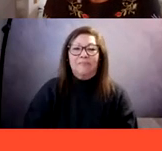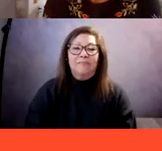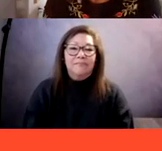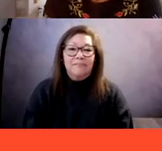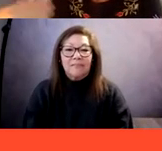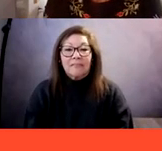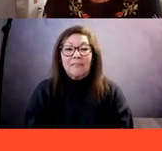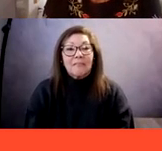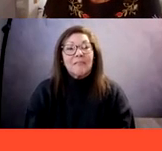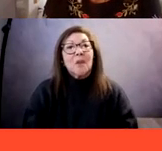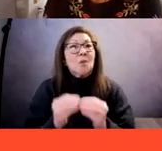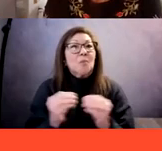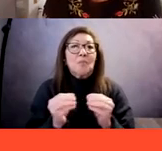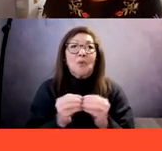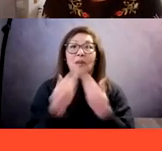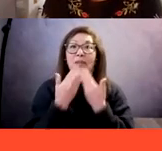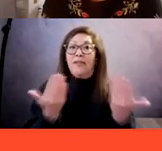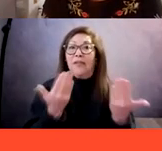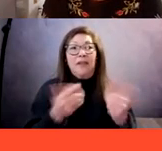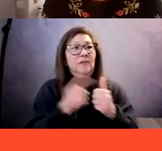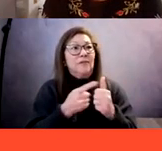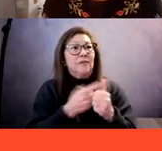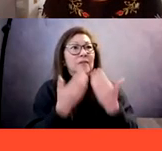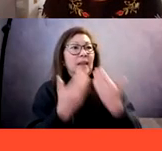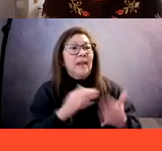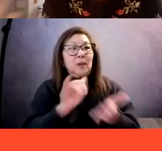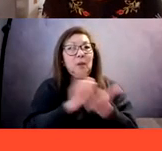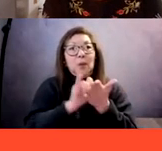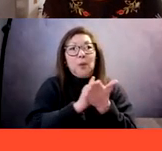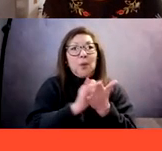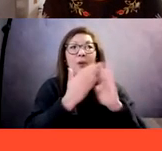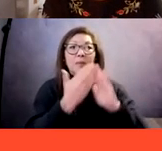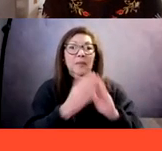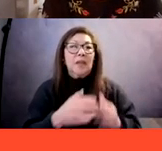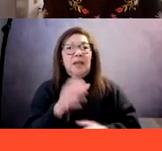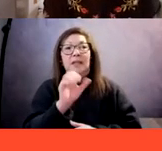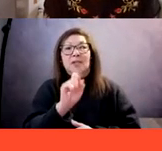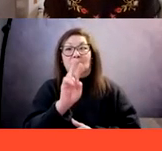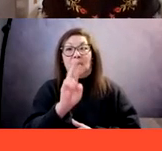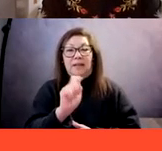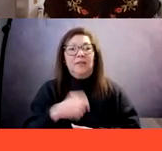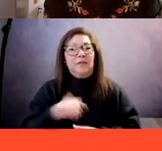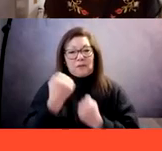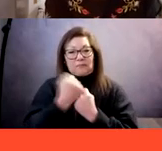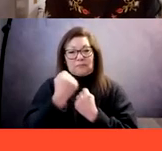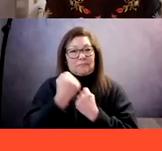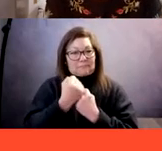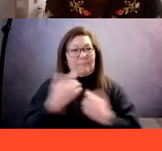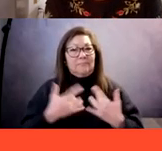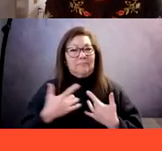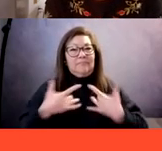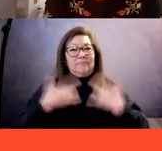just a few thanks. First of all, I'd like to thank the New York Community Trust for endowing this fellowship, and also acknowledge our